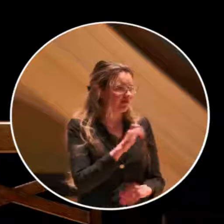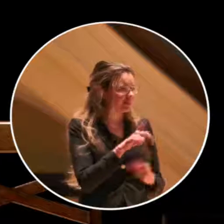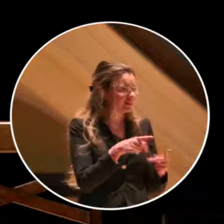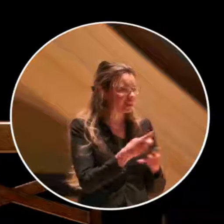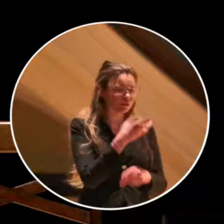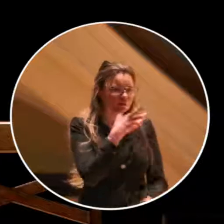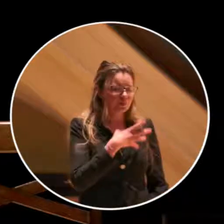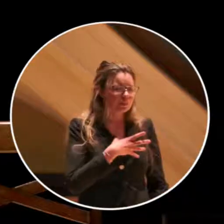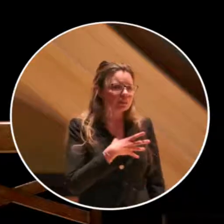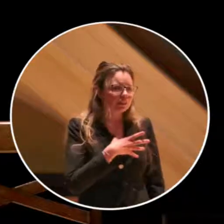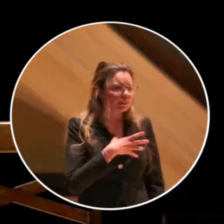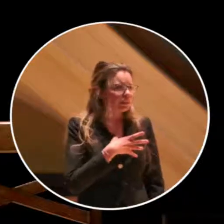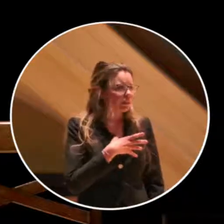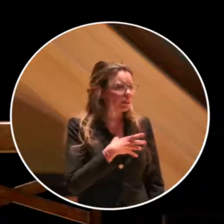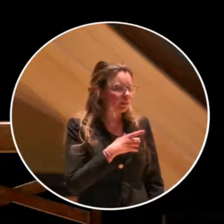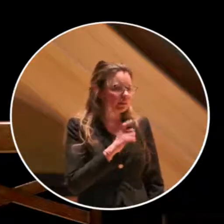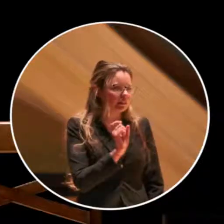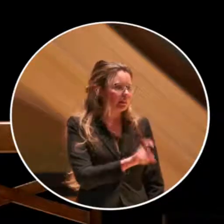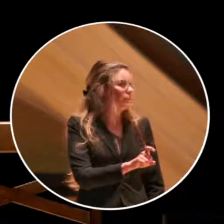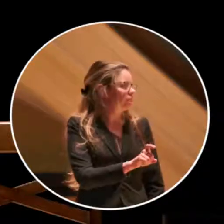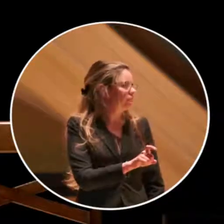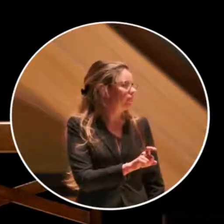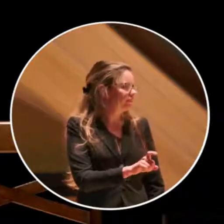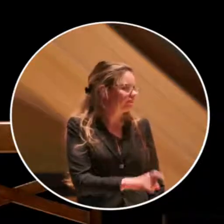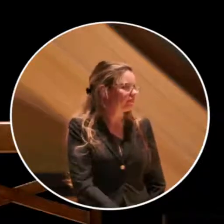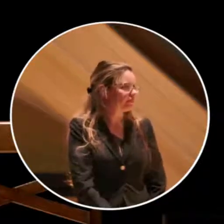women in this world. We really do.